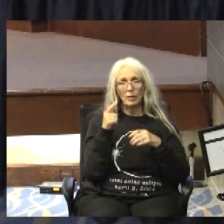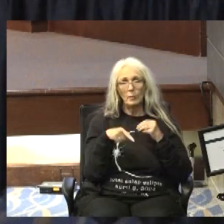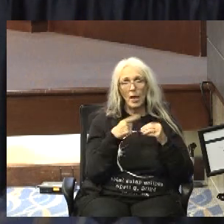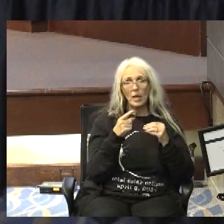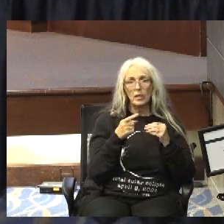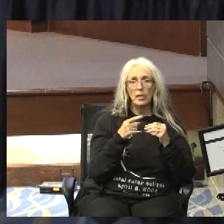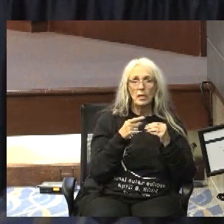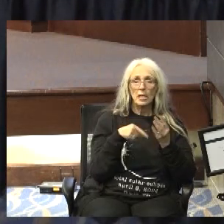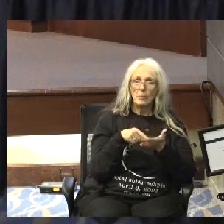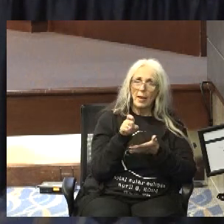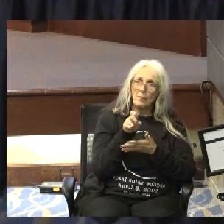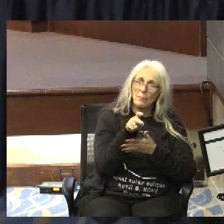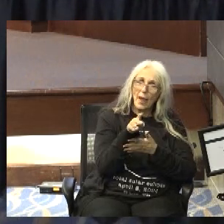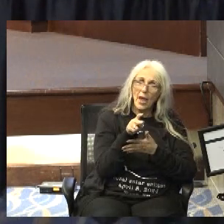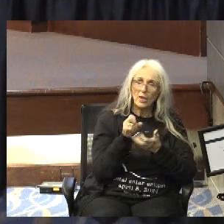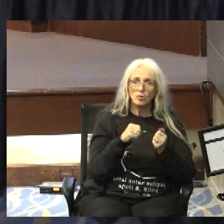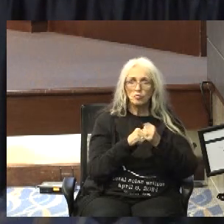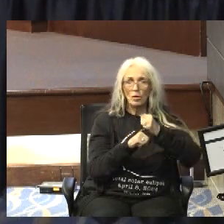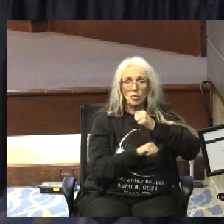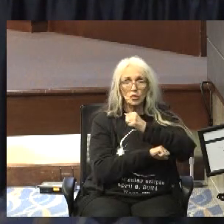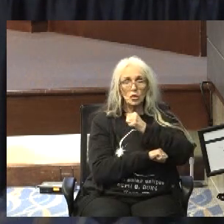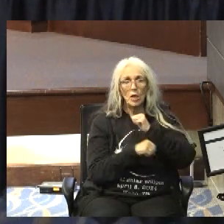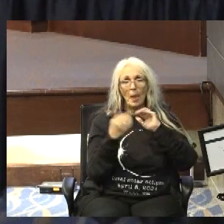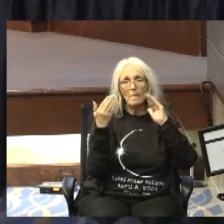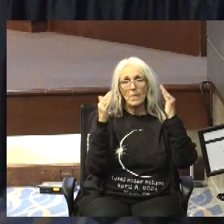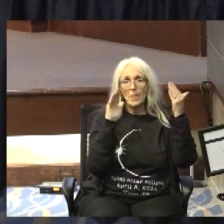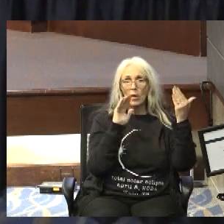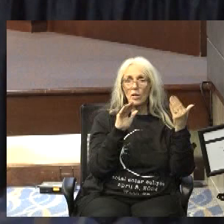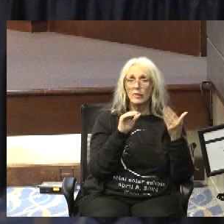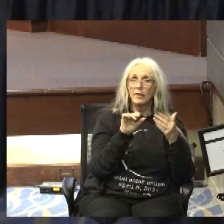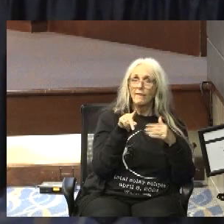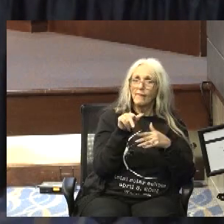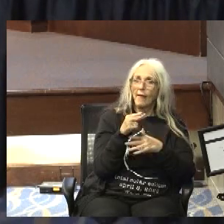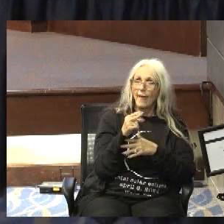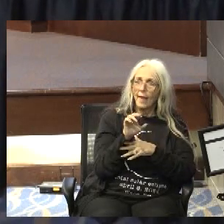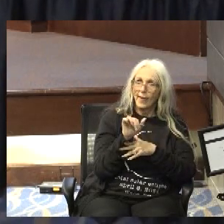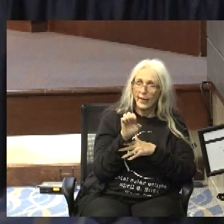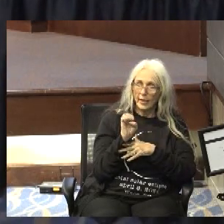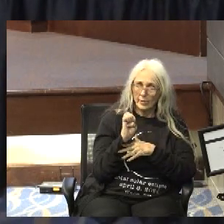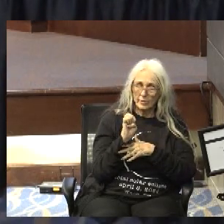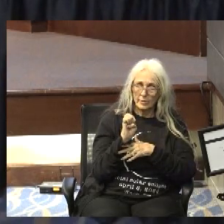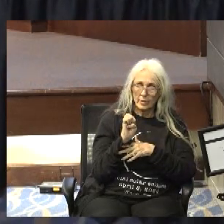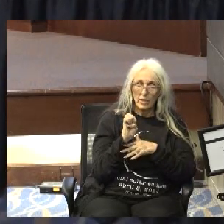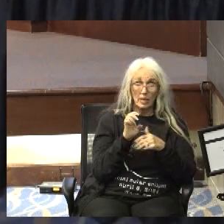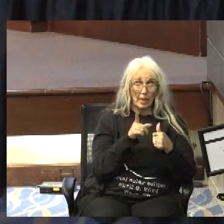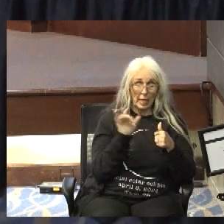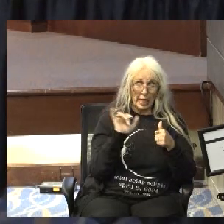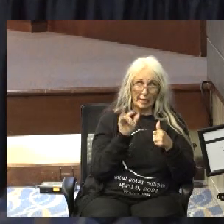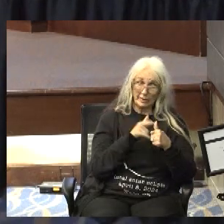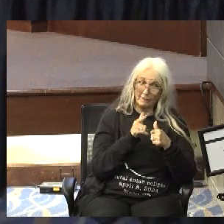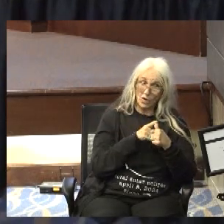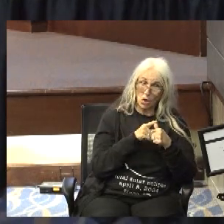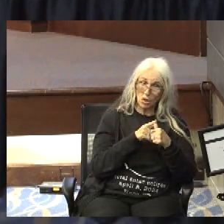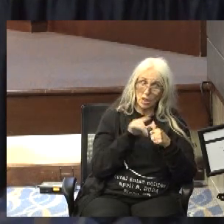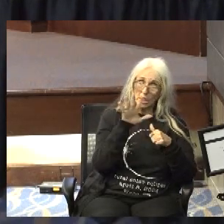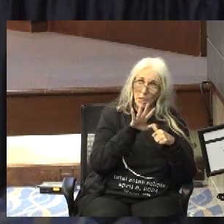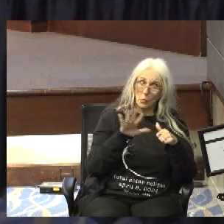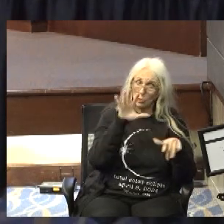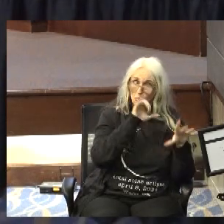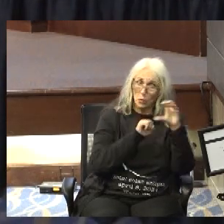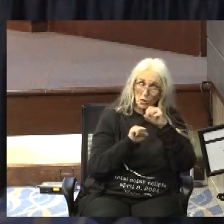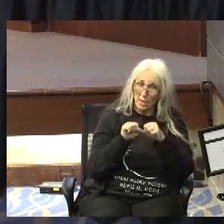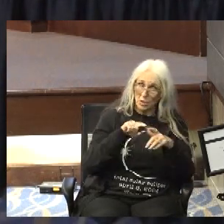structure, it kind of marries the phases, right? Okay. So if you, the first, I think in the projections, right, if you